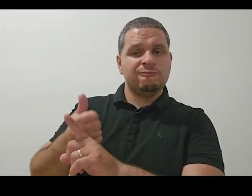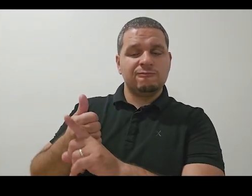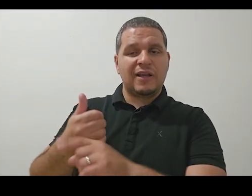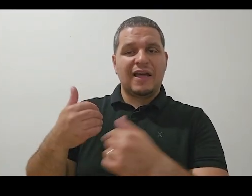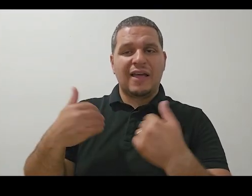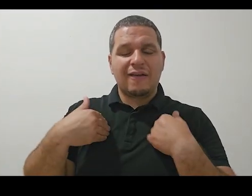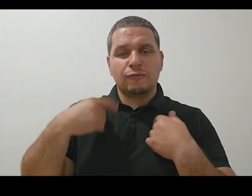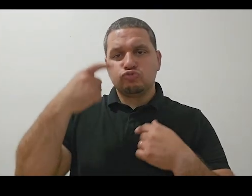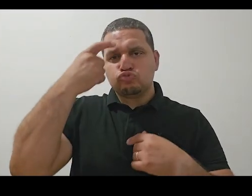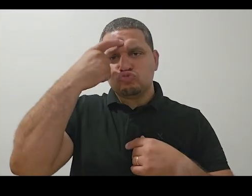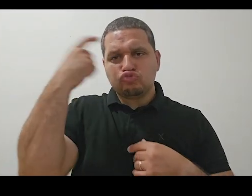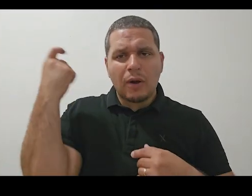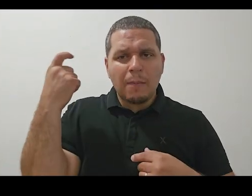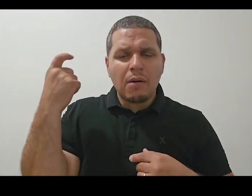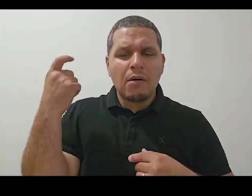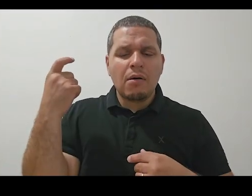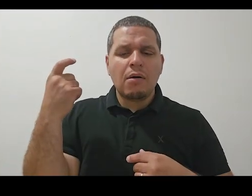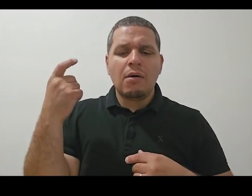some traumatic